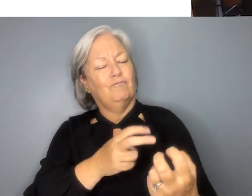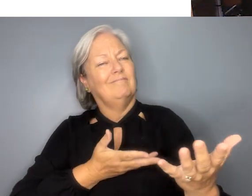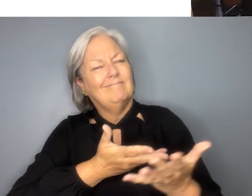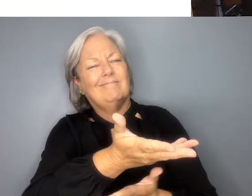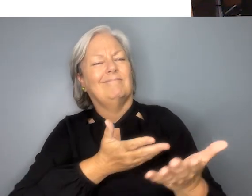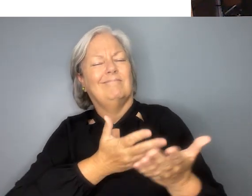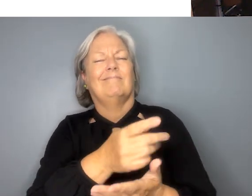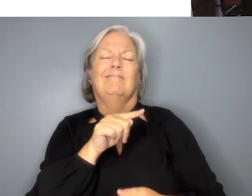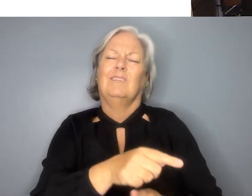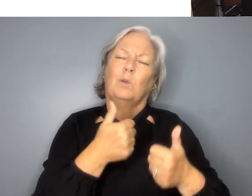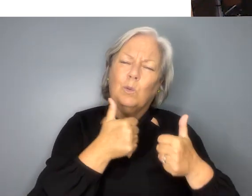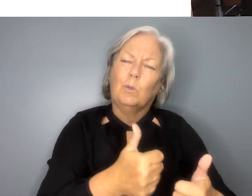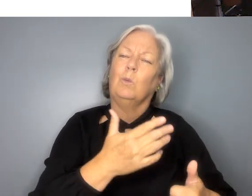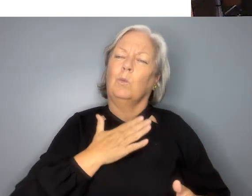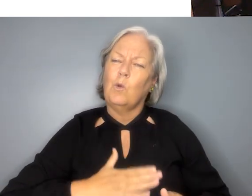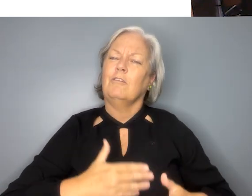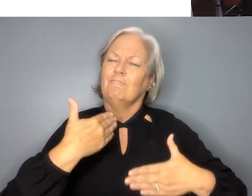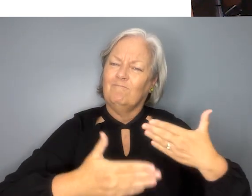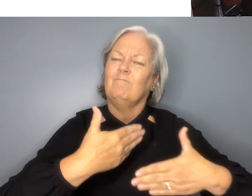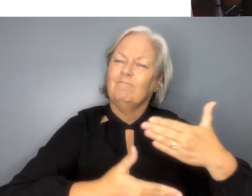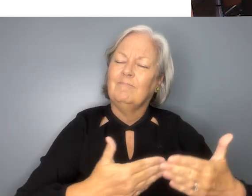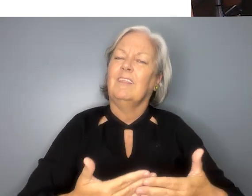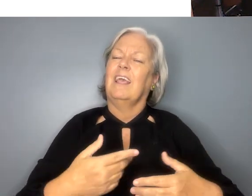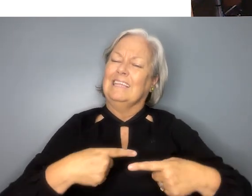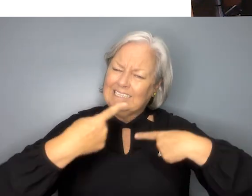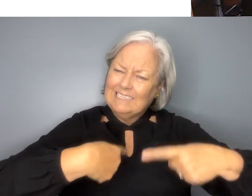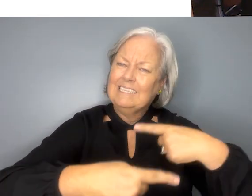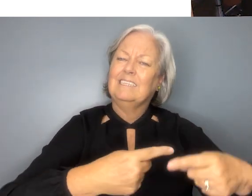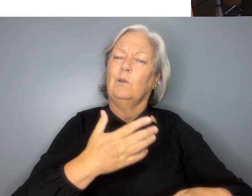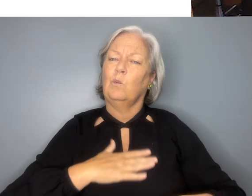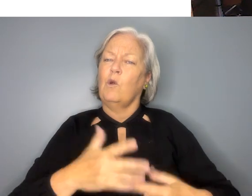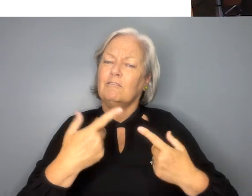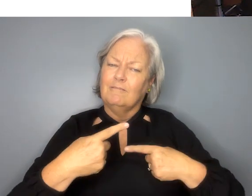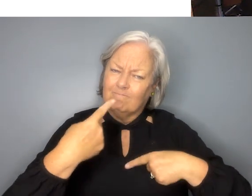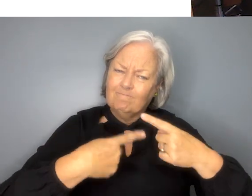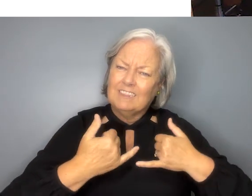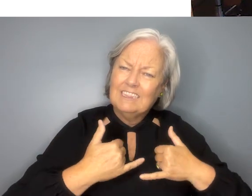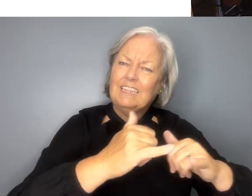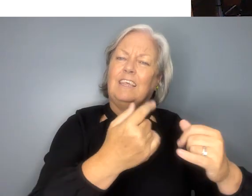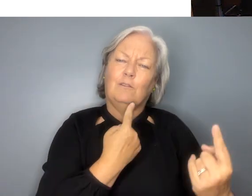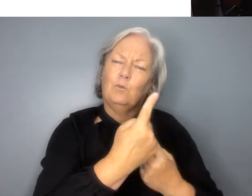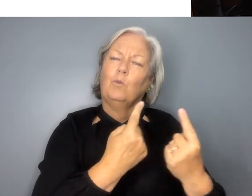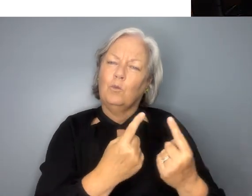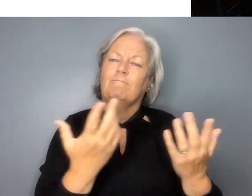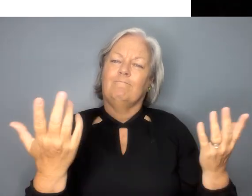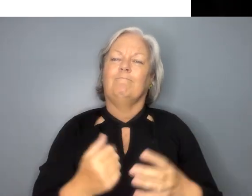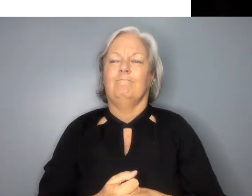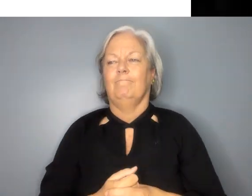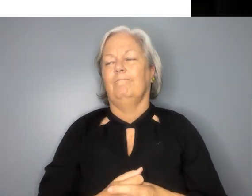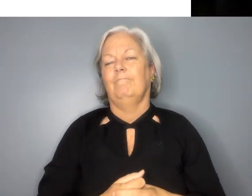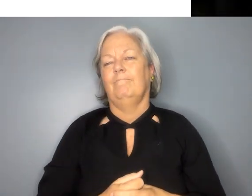today is amazing, and the opportunity to start that conversation. So let's keep it going, let's keep talking, and let's keep doing the right thing for our